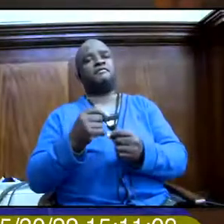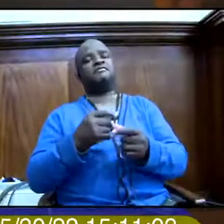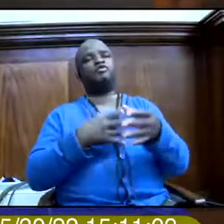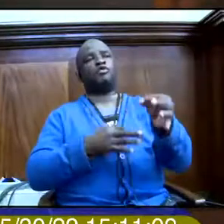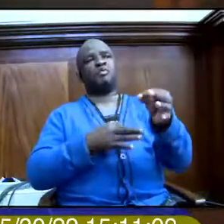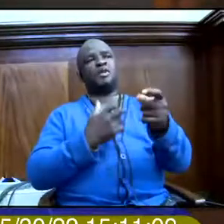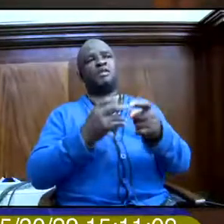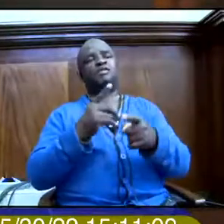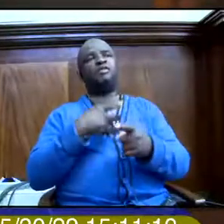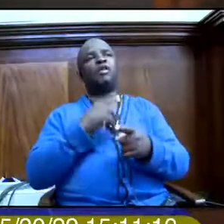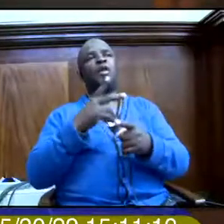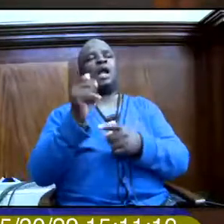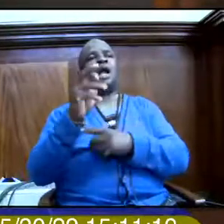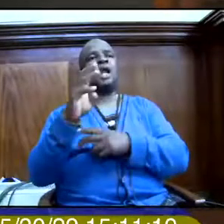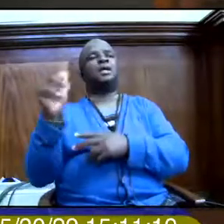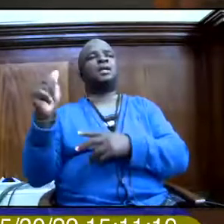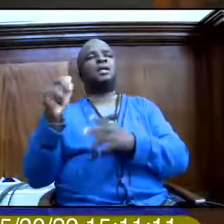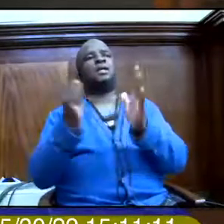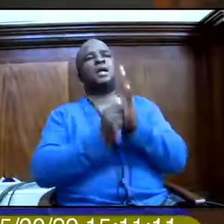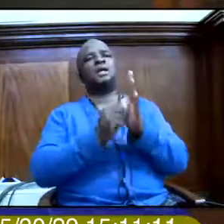relations act